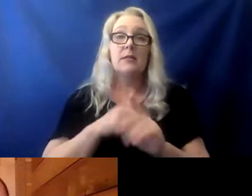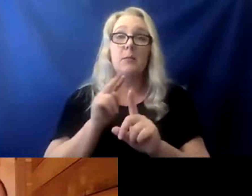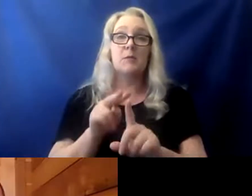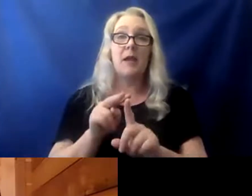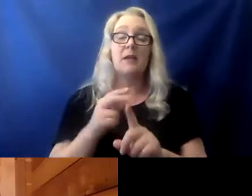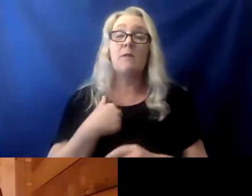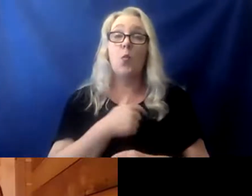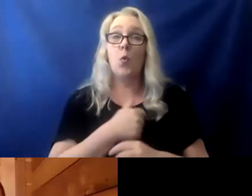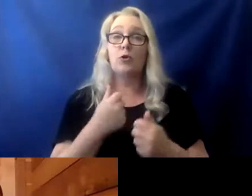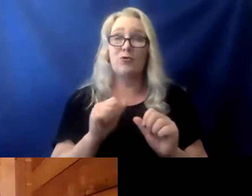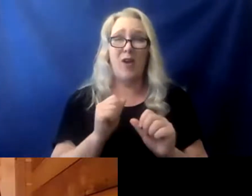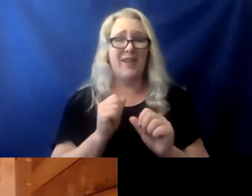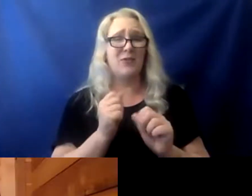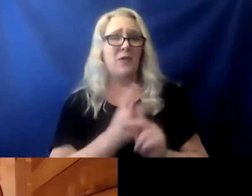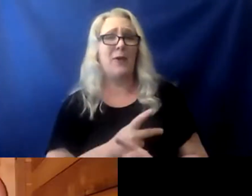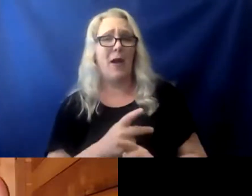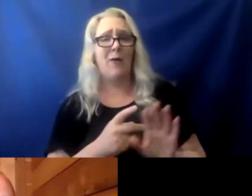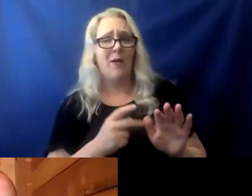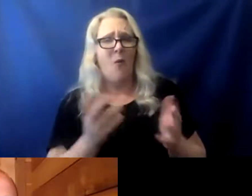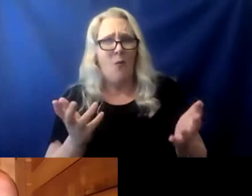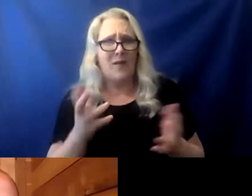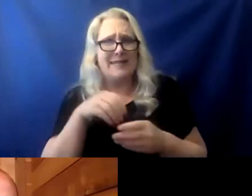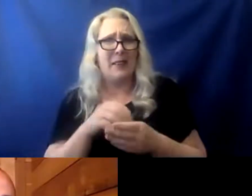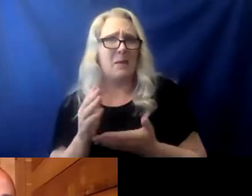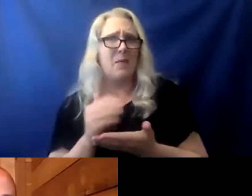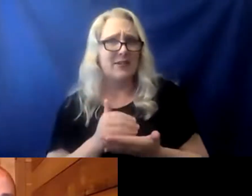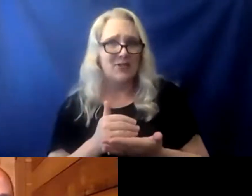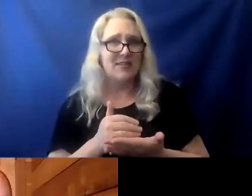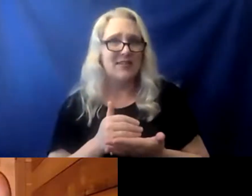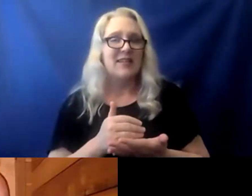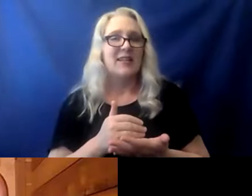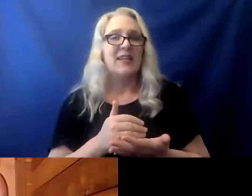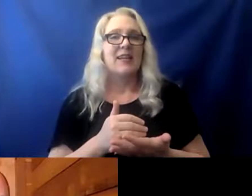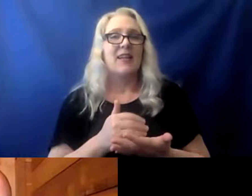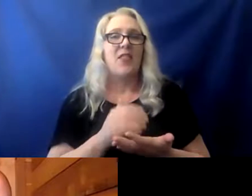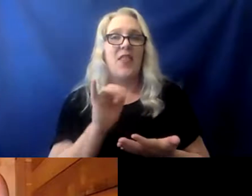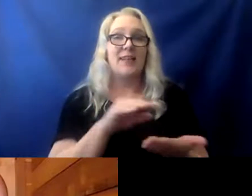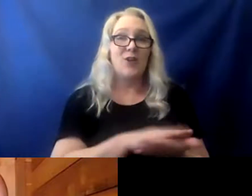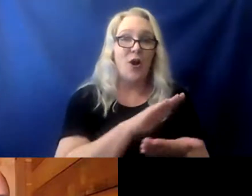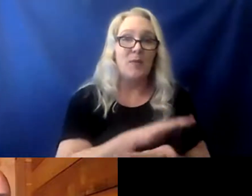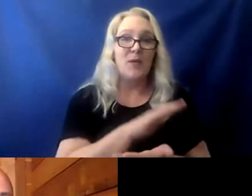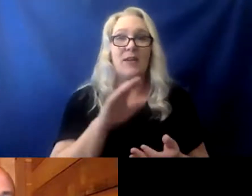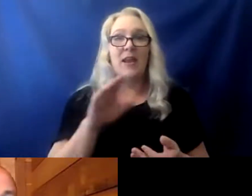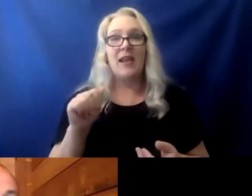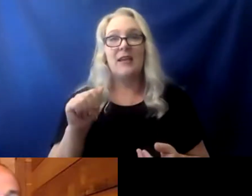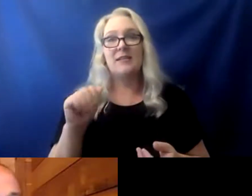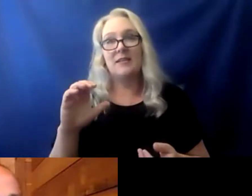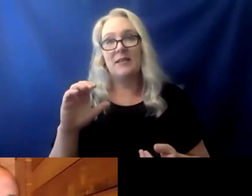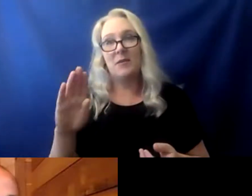still trying to figure out, Kim, what's actually in this budget. You know, between the budget document and the HCBS spending